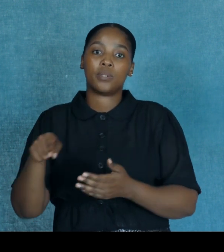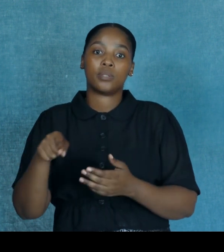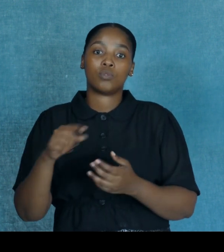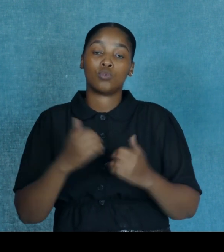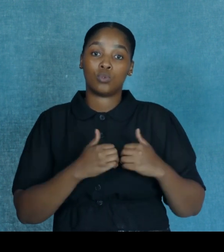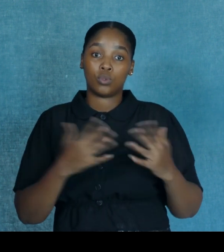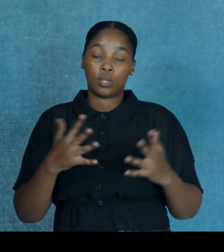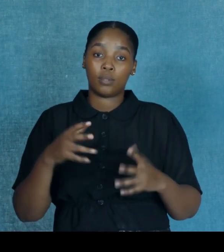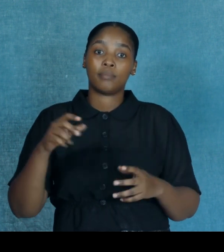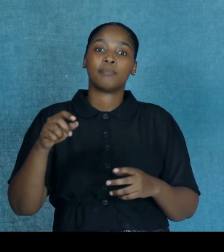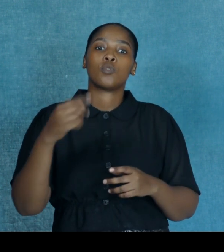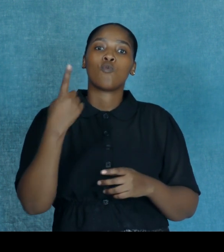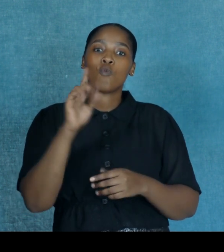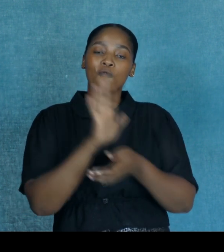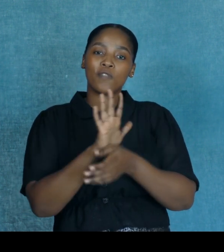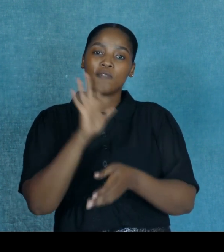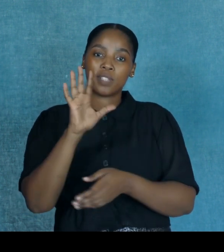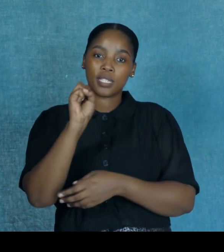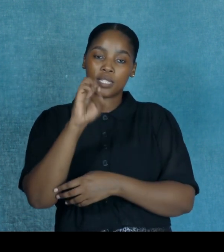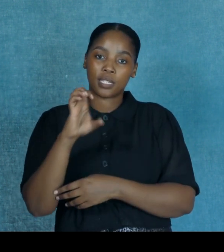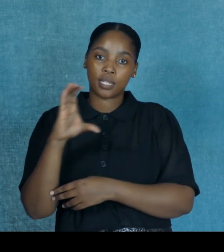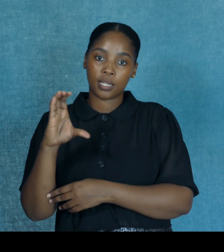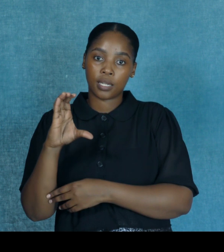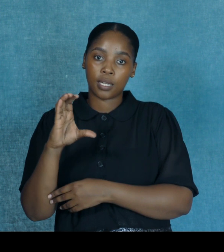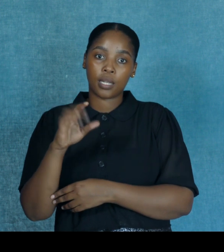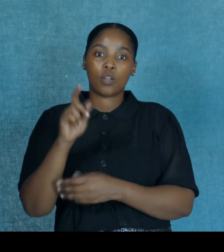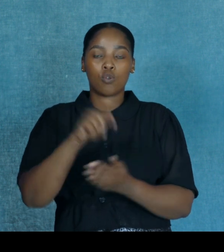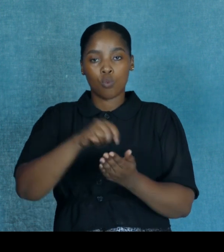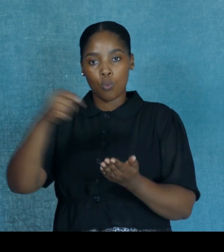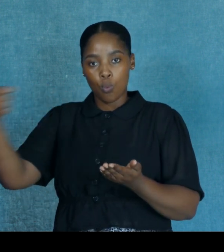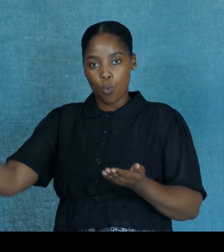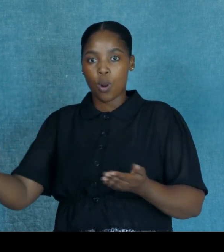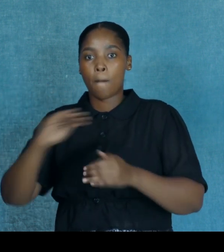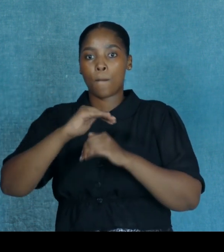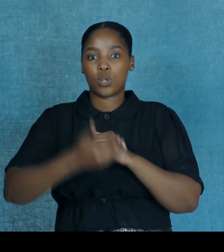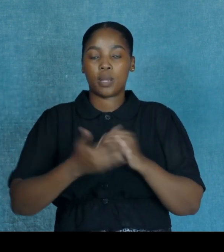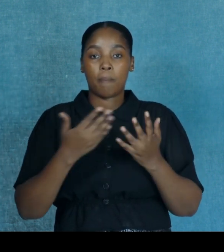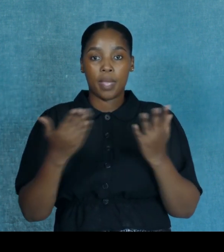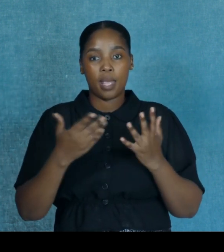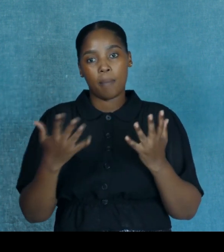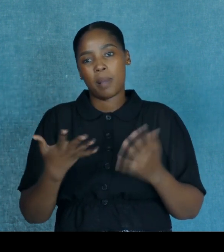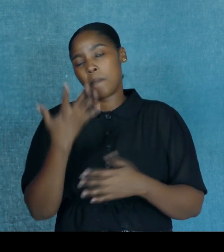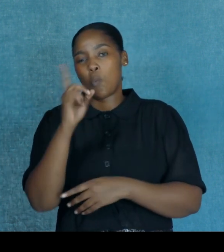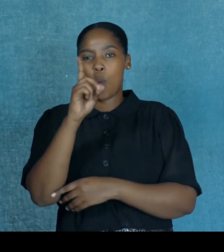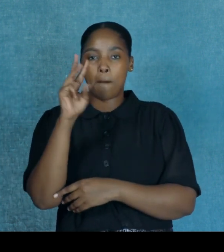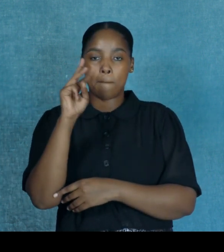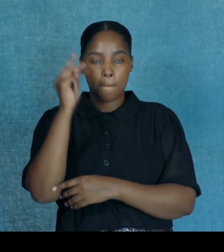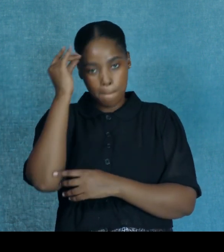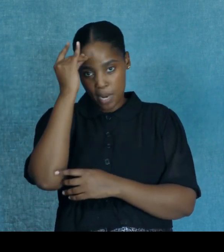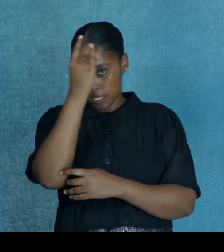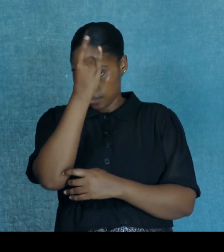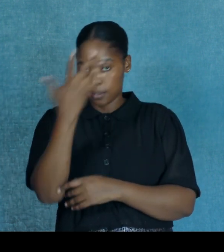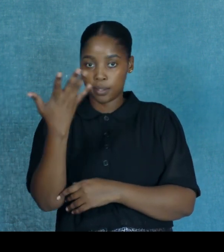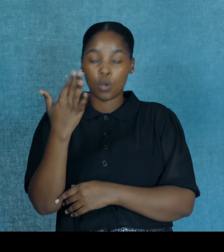approximately 15 seconds. Remove the protection paper and let it cool down for about 1 minute. Once